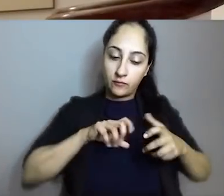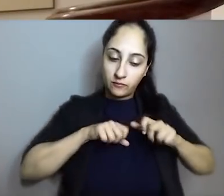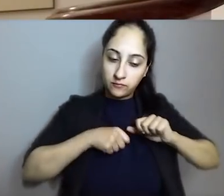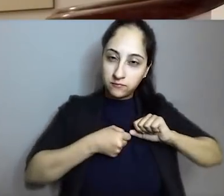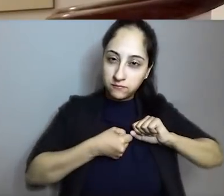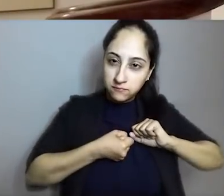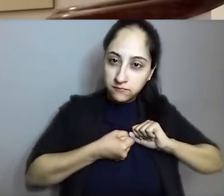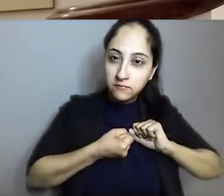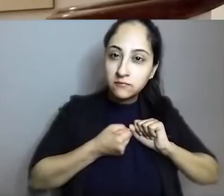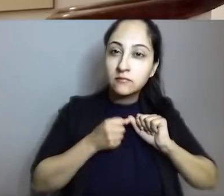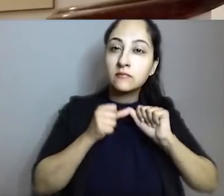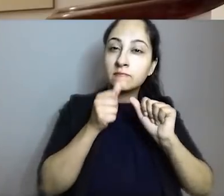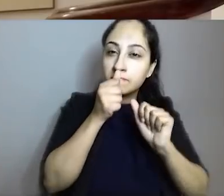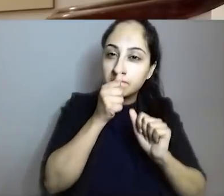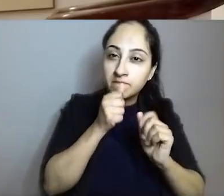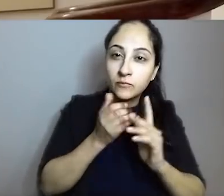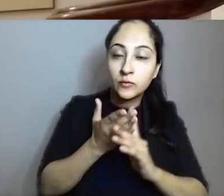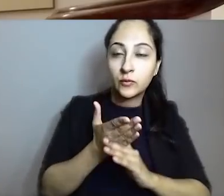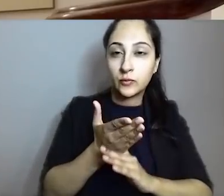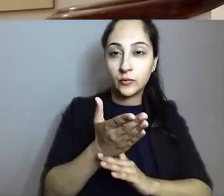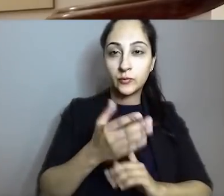very difficult times.